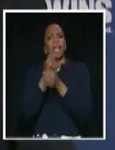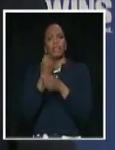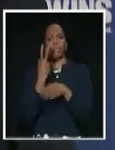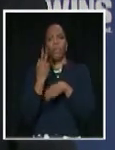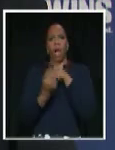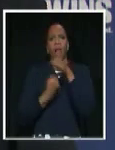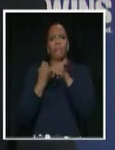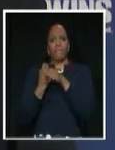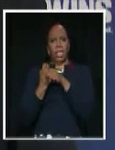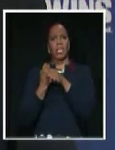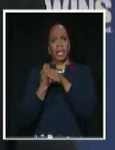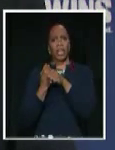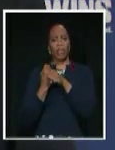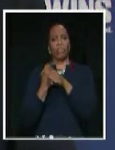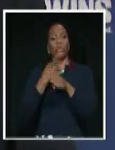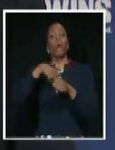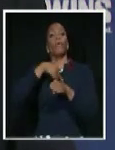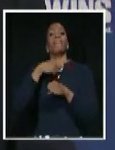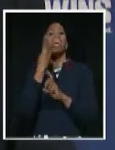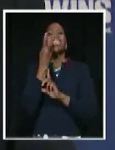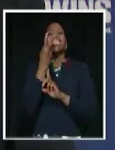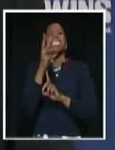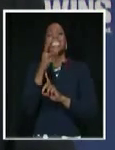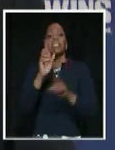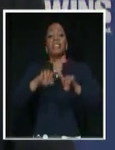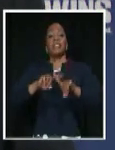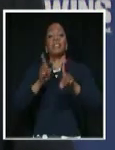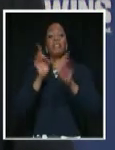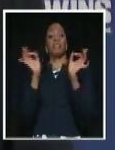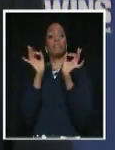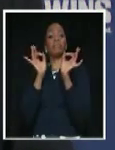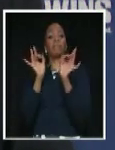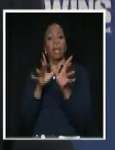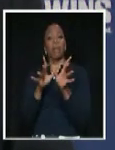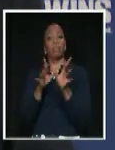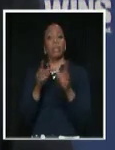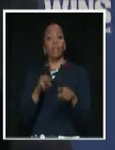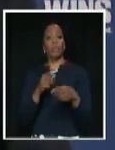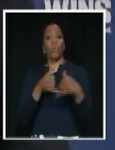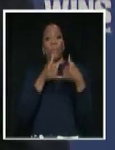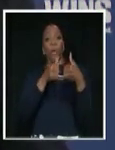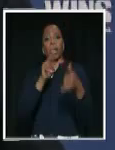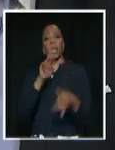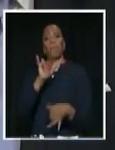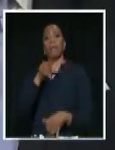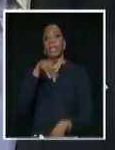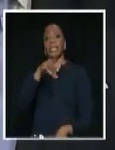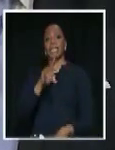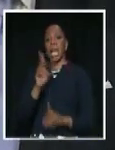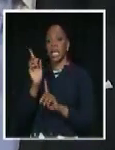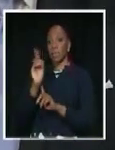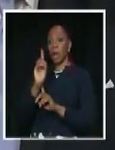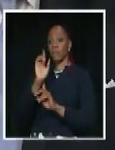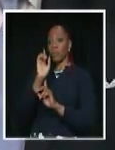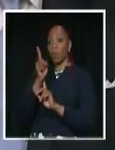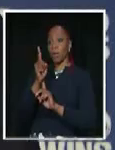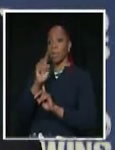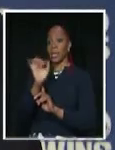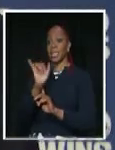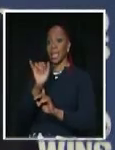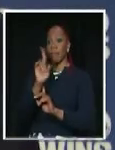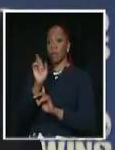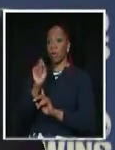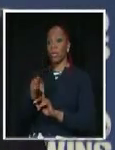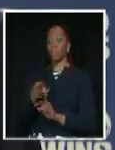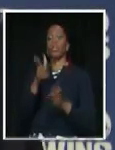have had 16 different terrorist incidents thwarted by the NYPD. Thank you, sir. Mr. de Blasio, you get 1 minute. Same question. Very quickly,